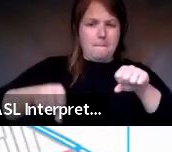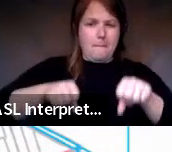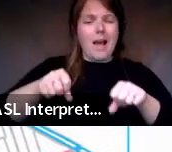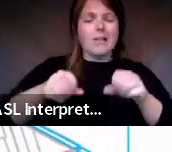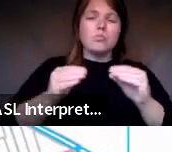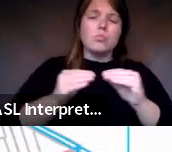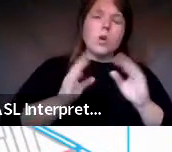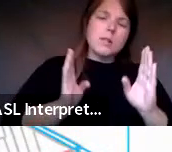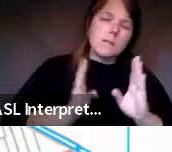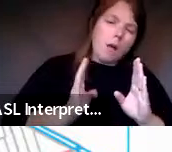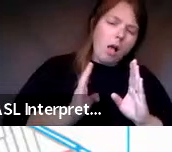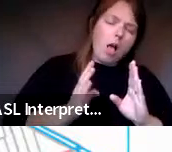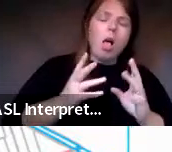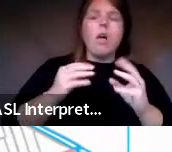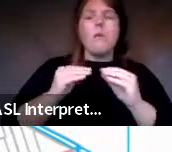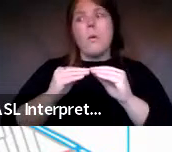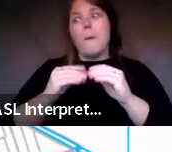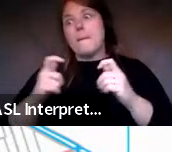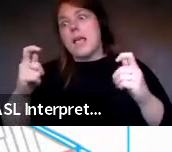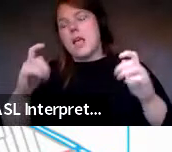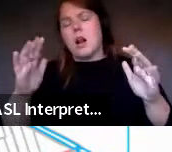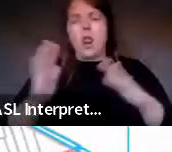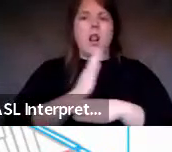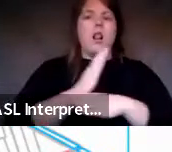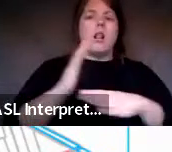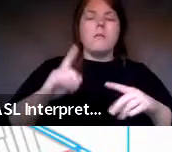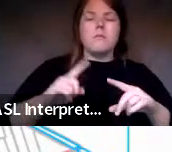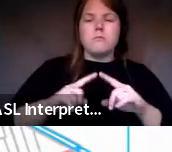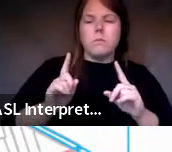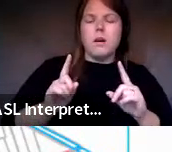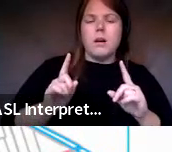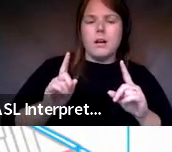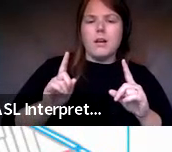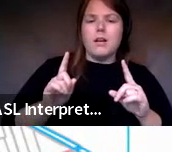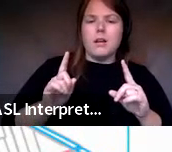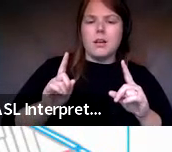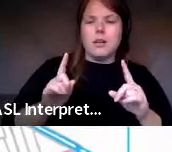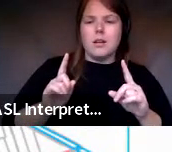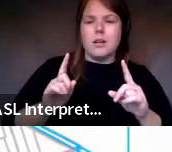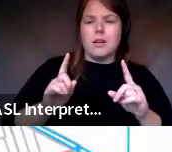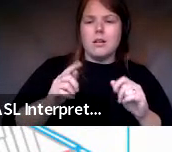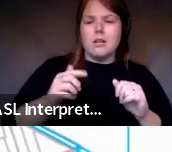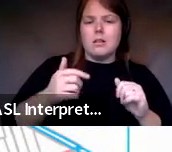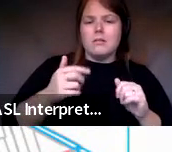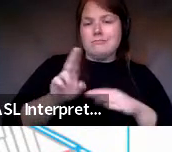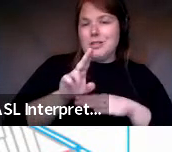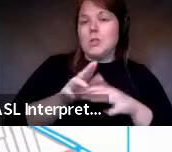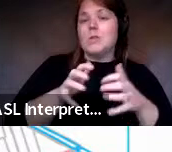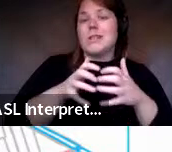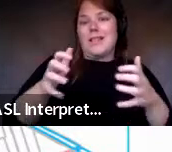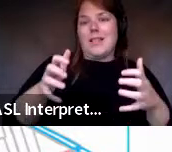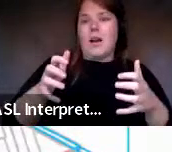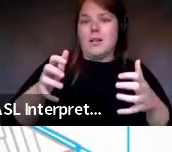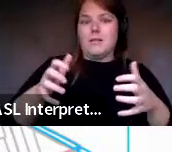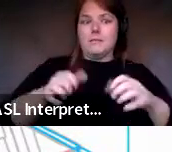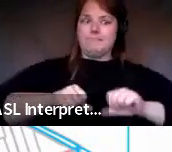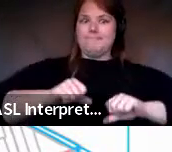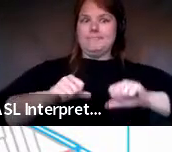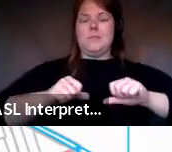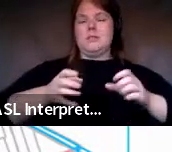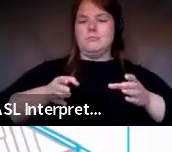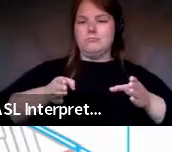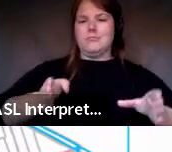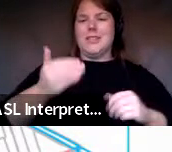small and used, but it could, use a lot of room in the bike path. I'd like